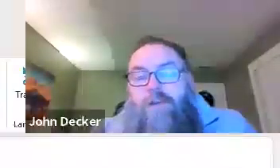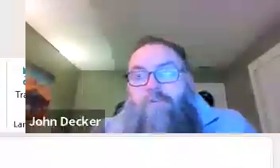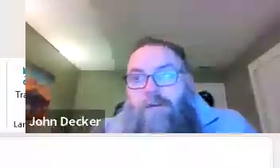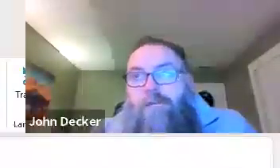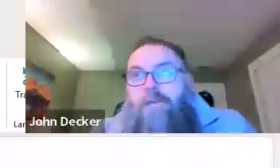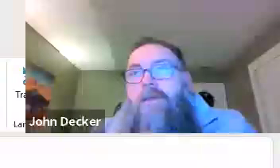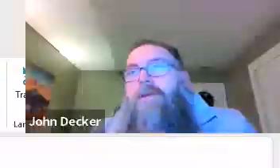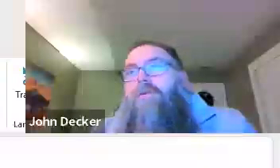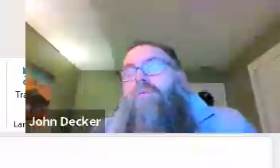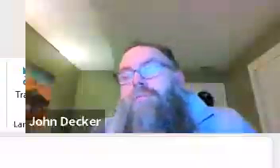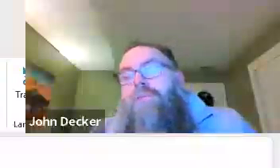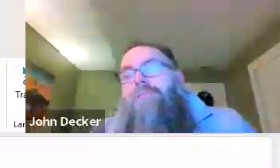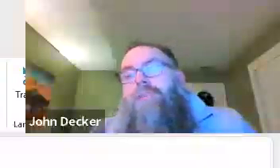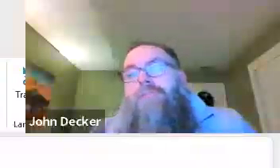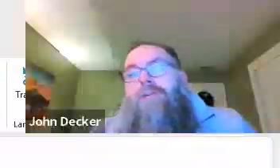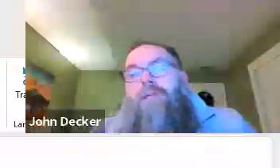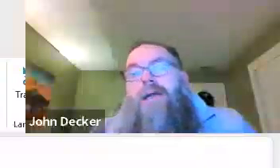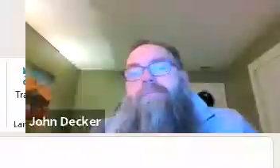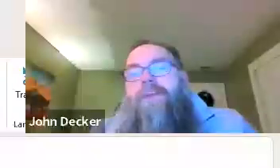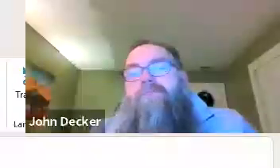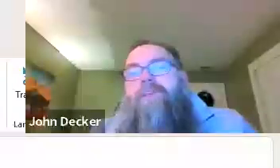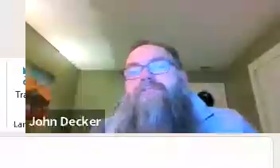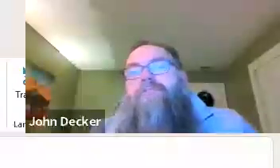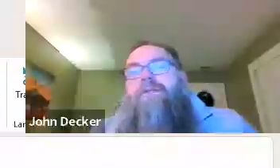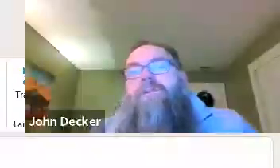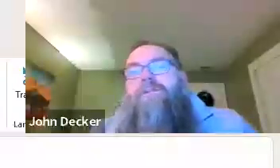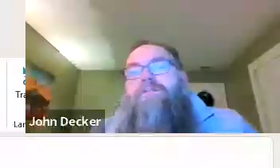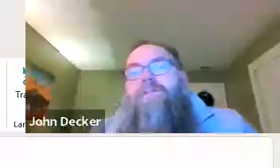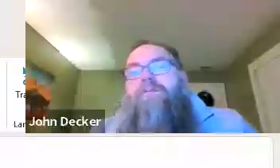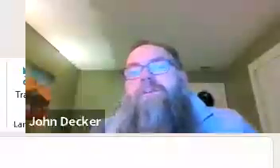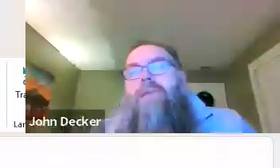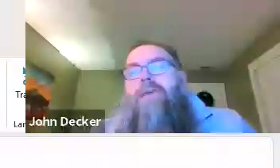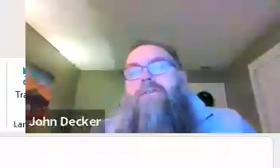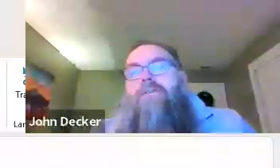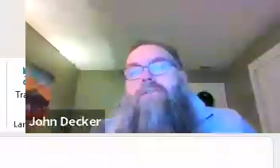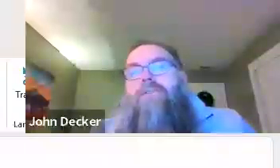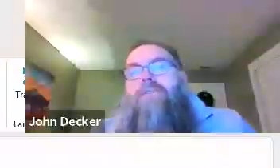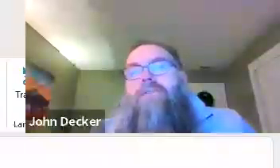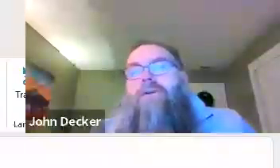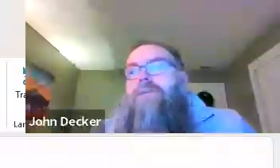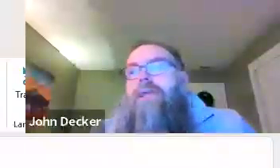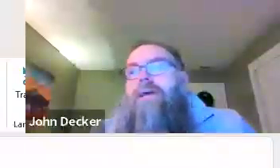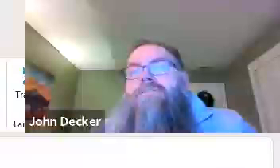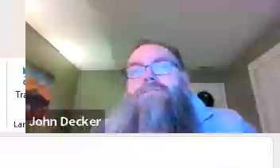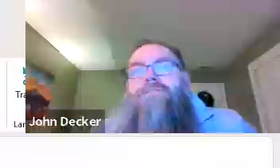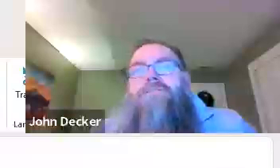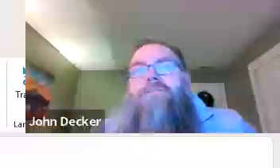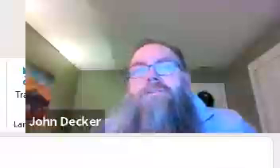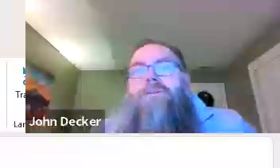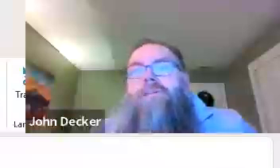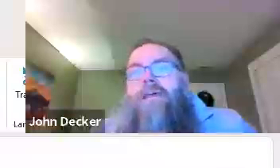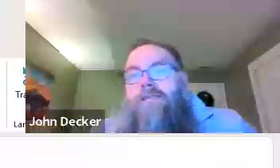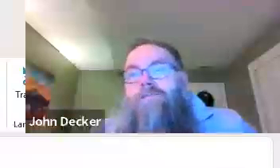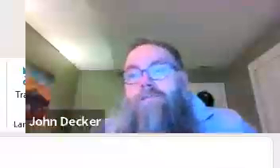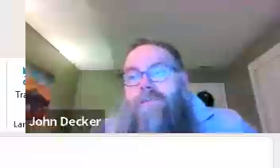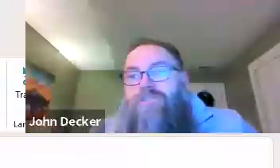effective January 1. We believe that we already have that information now, that it has been given, and we believe that the department has